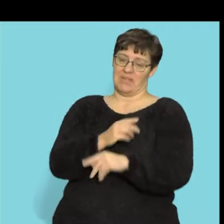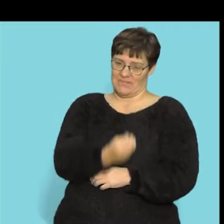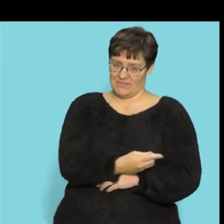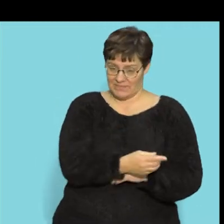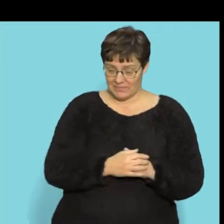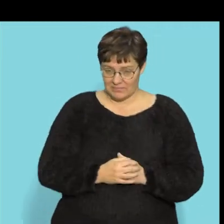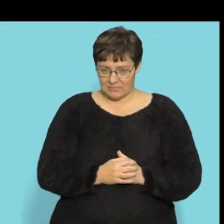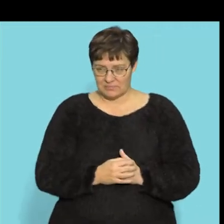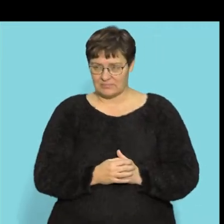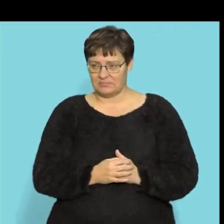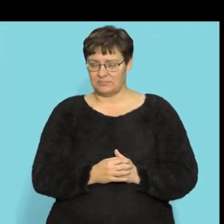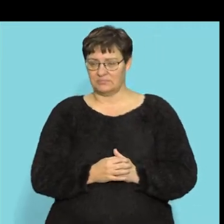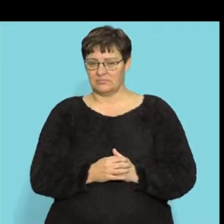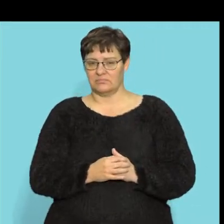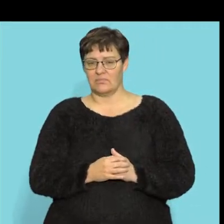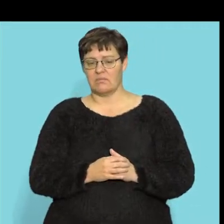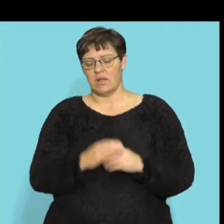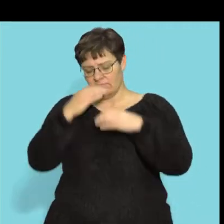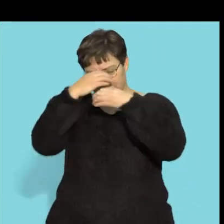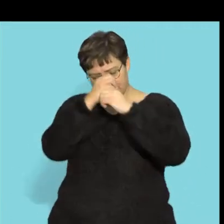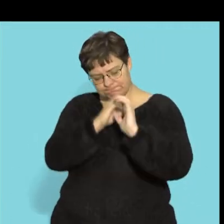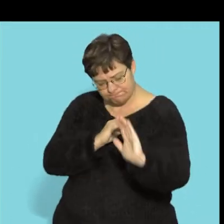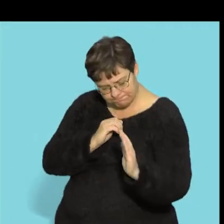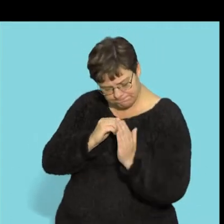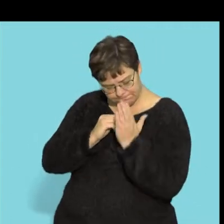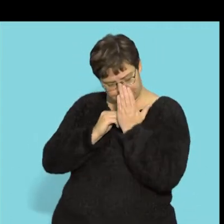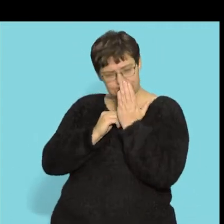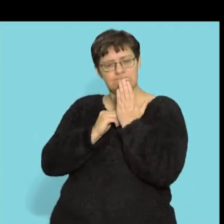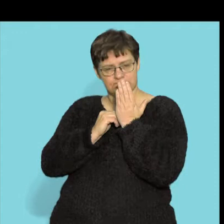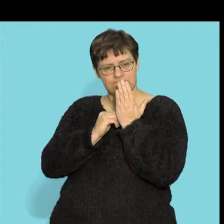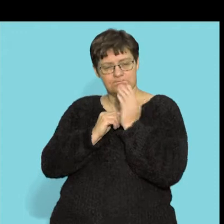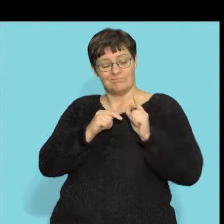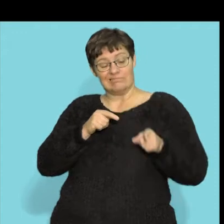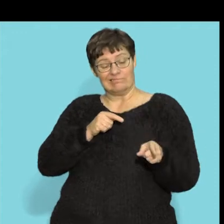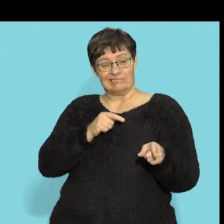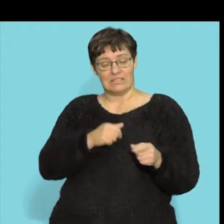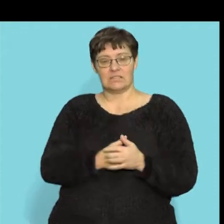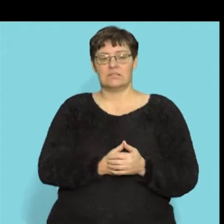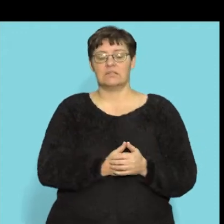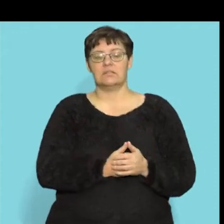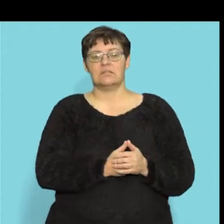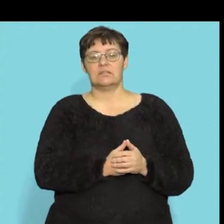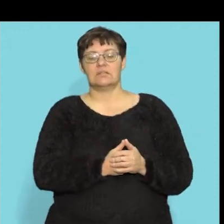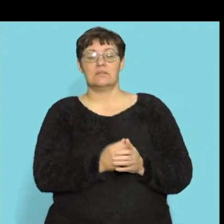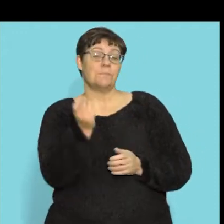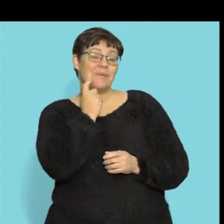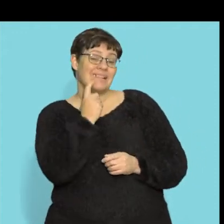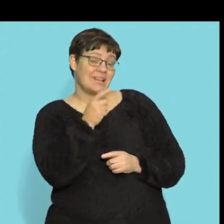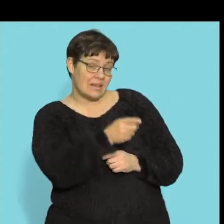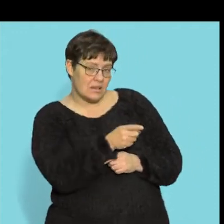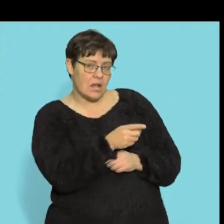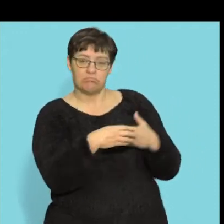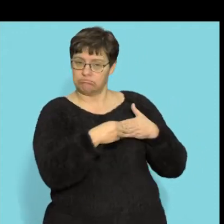at the micro view model of a conductor. So we are saying that a metal, which is a good conductor, is